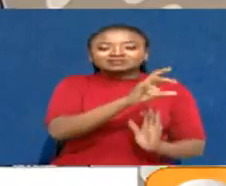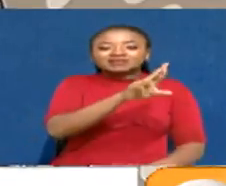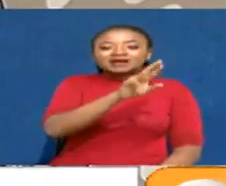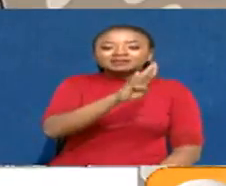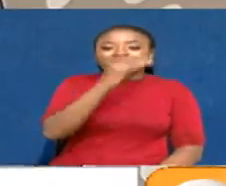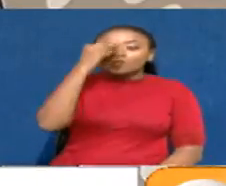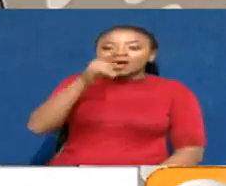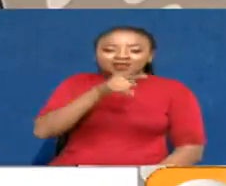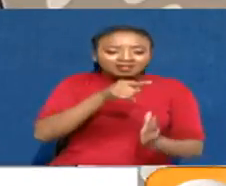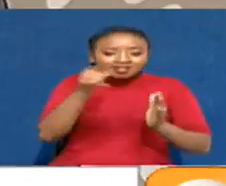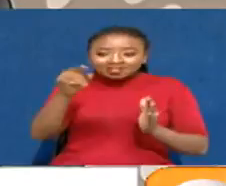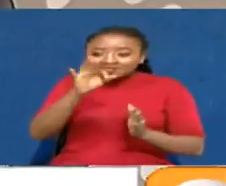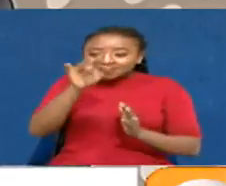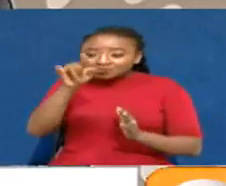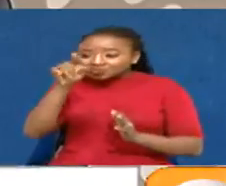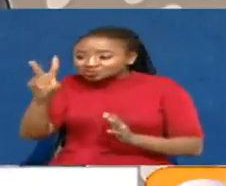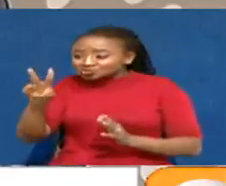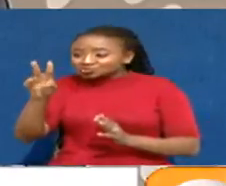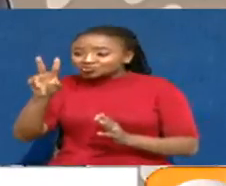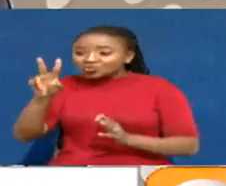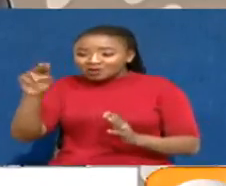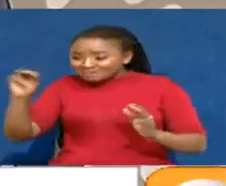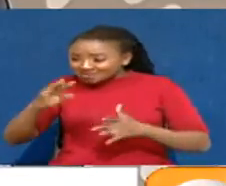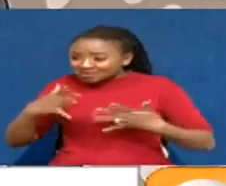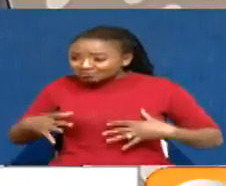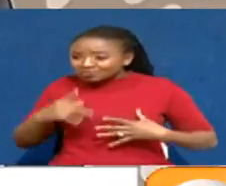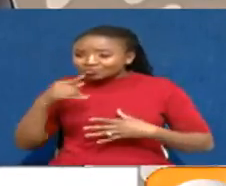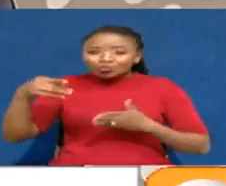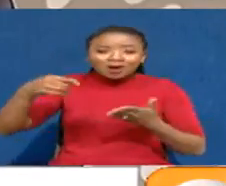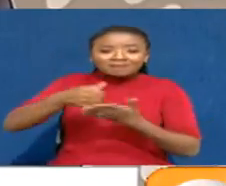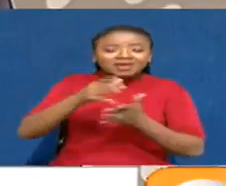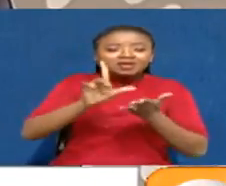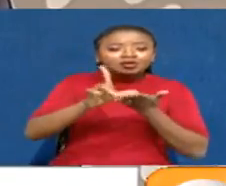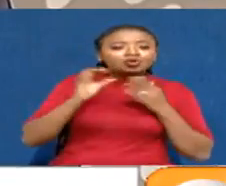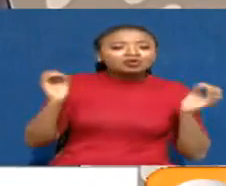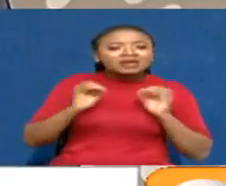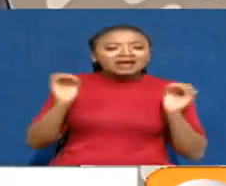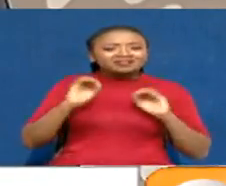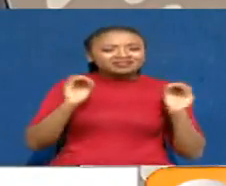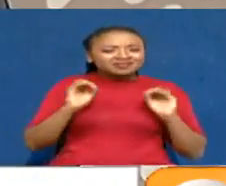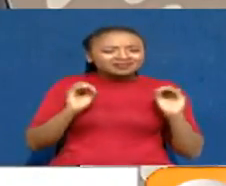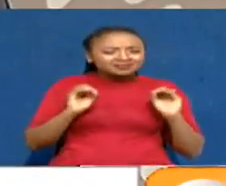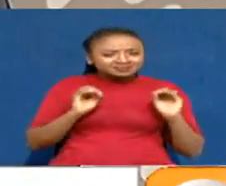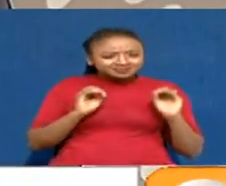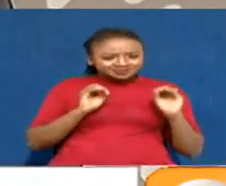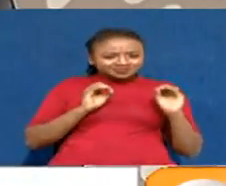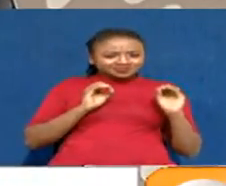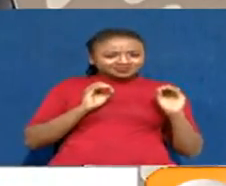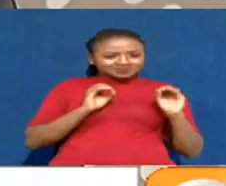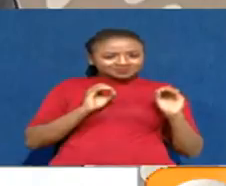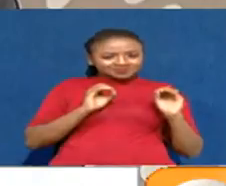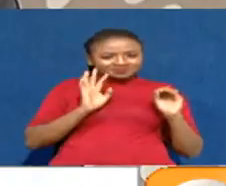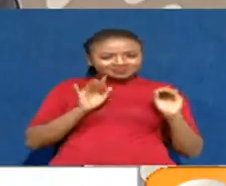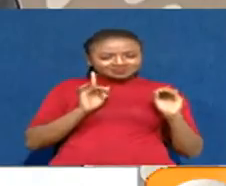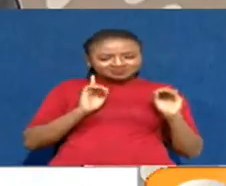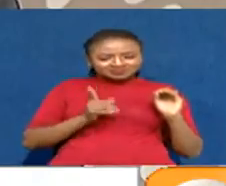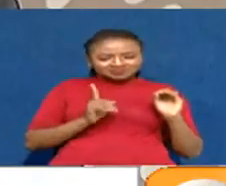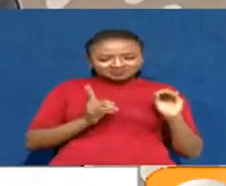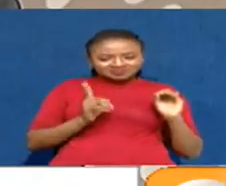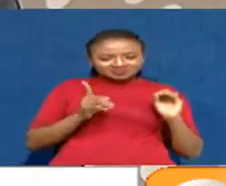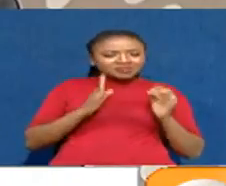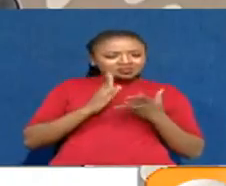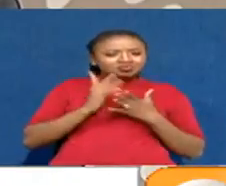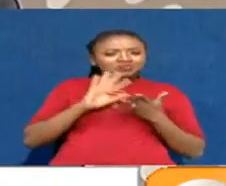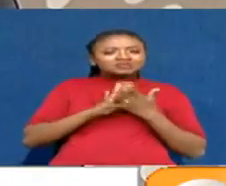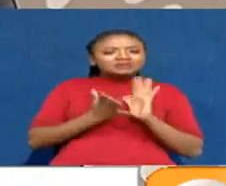When you have a country that has millions and millions of people who are listed in CRB, it becomes also